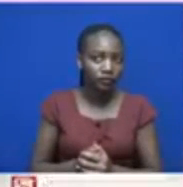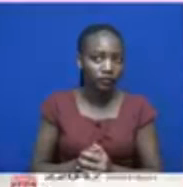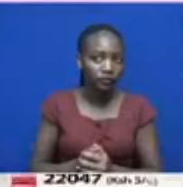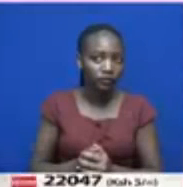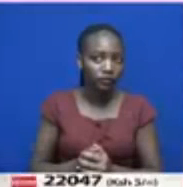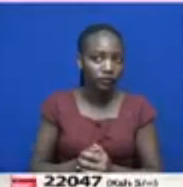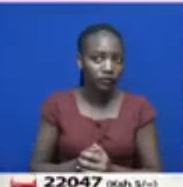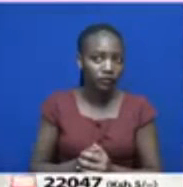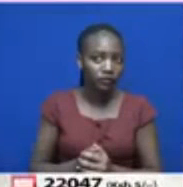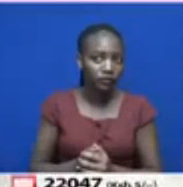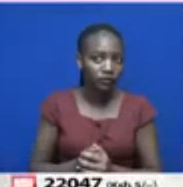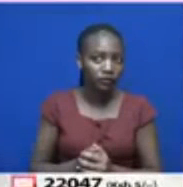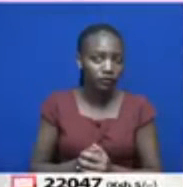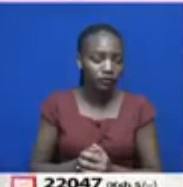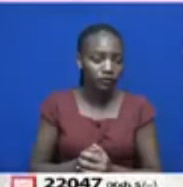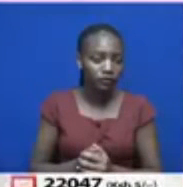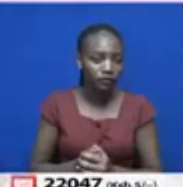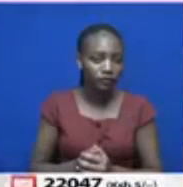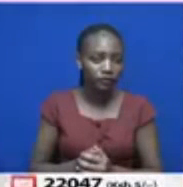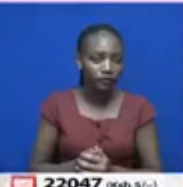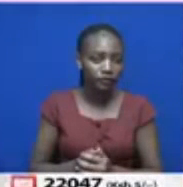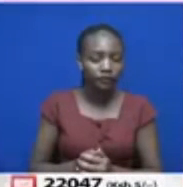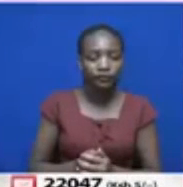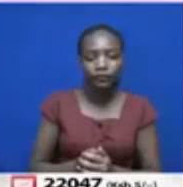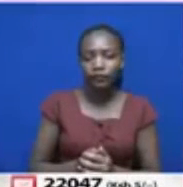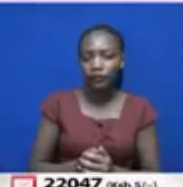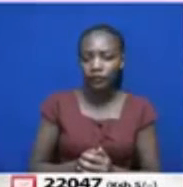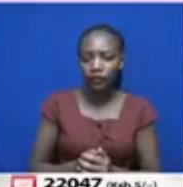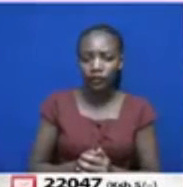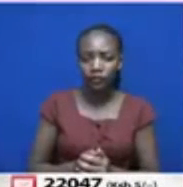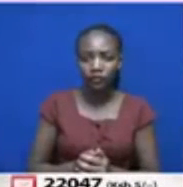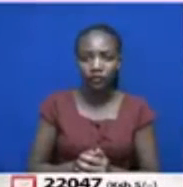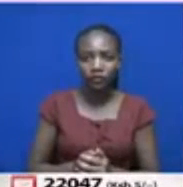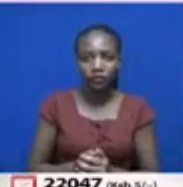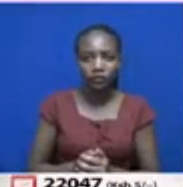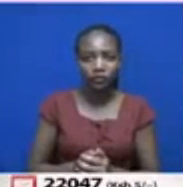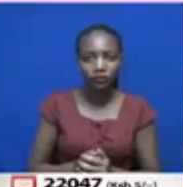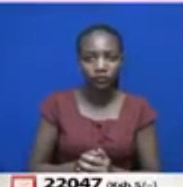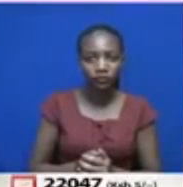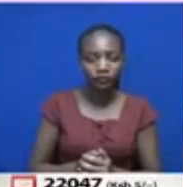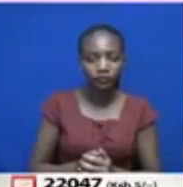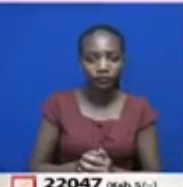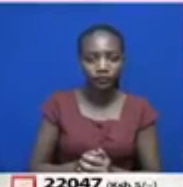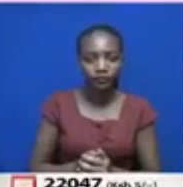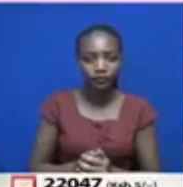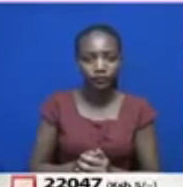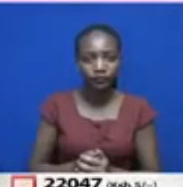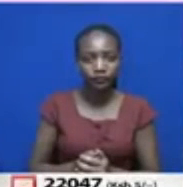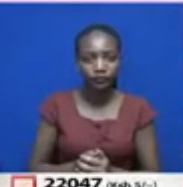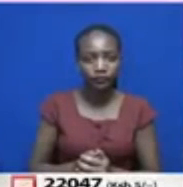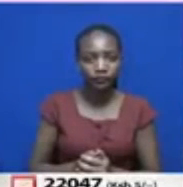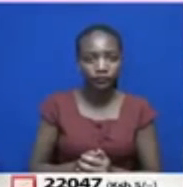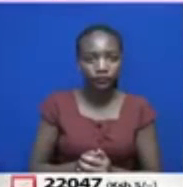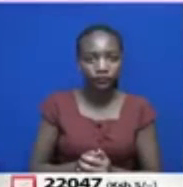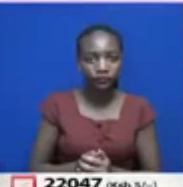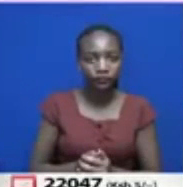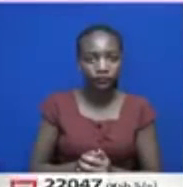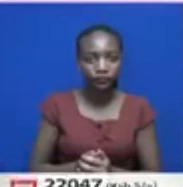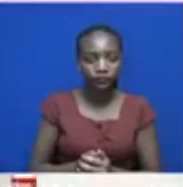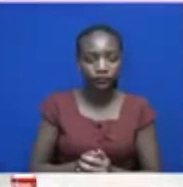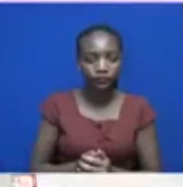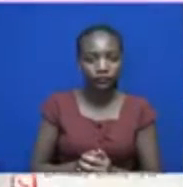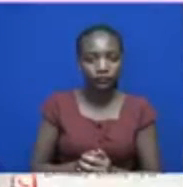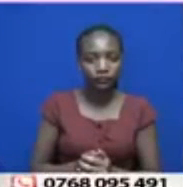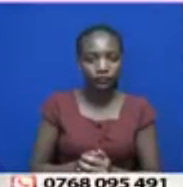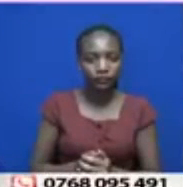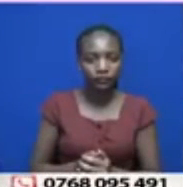far-fetched diplomatic approach, you'll realize that states align themselves in groupings. Somalia is within